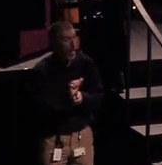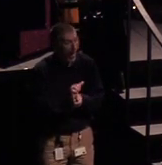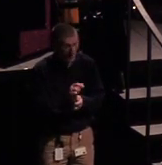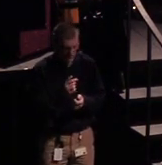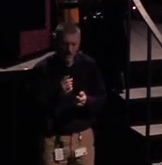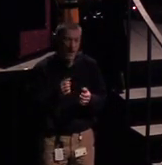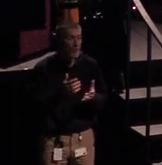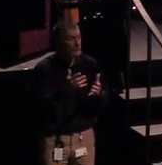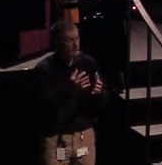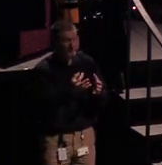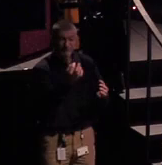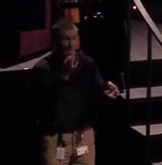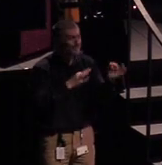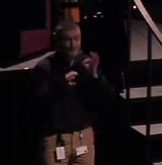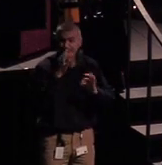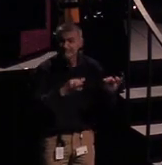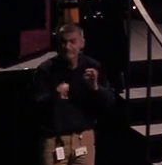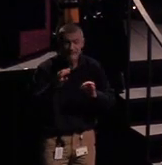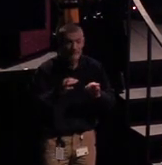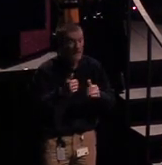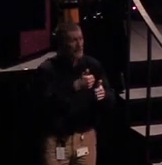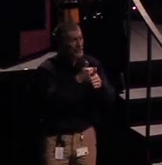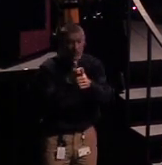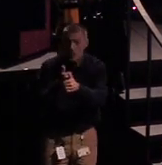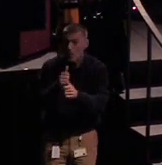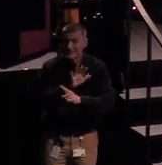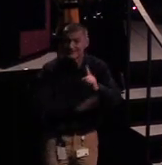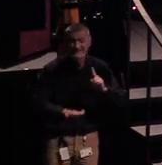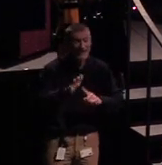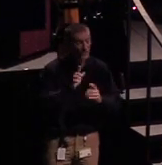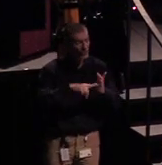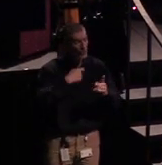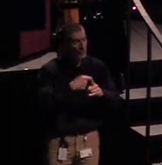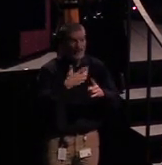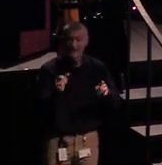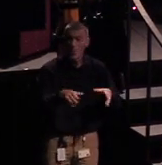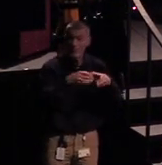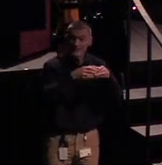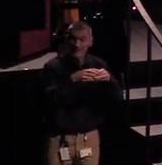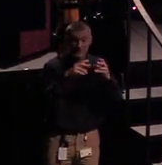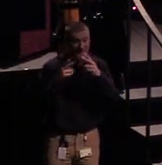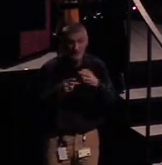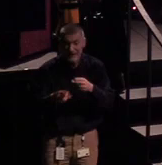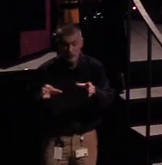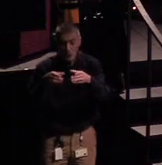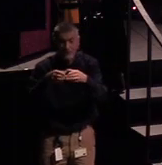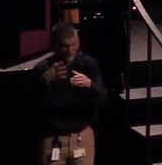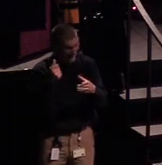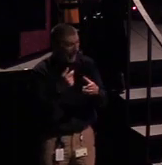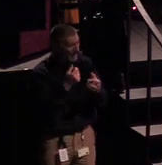championing inclusive practice across the country and in the UK and internationally use those resources